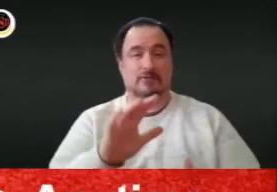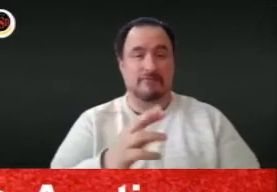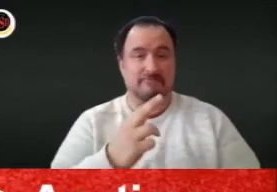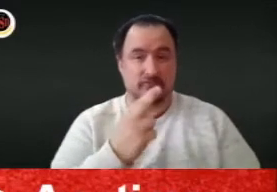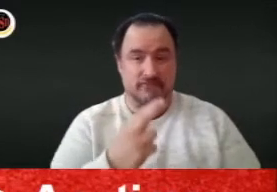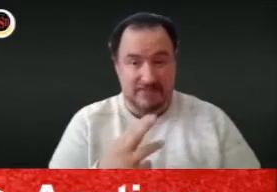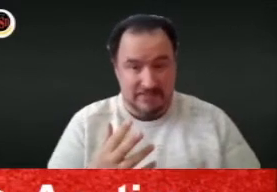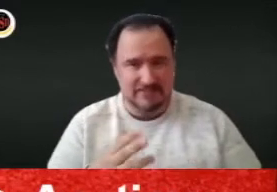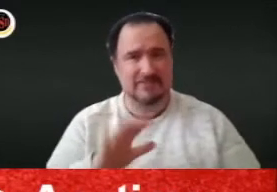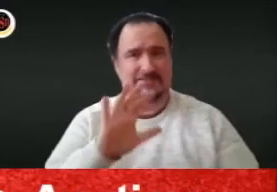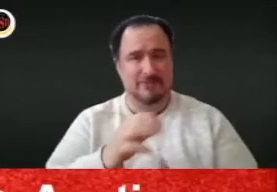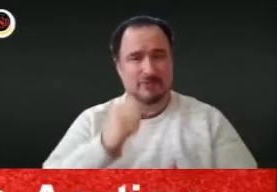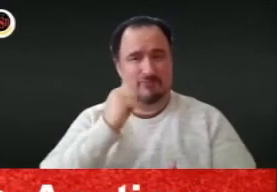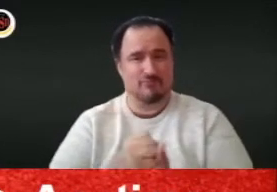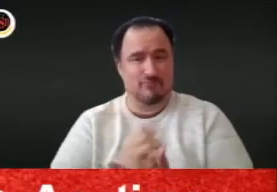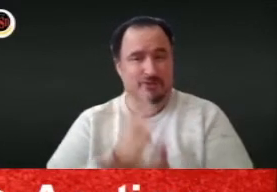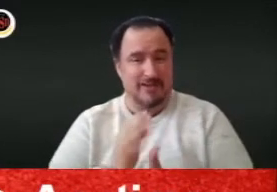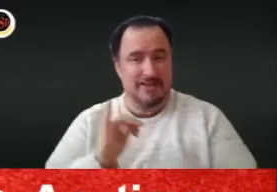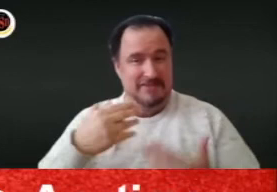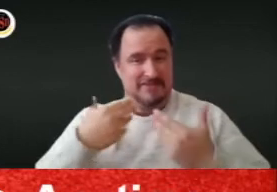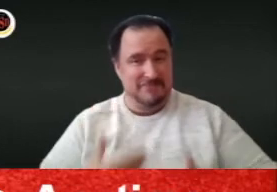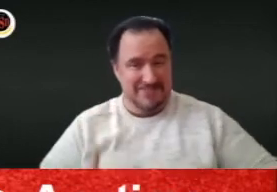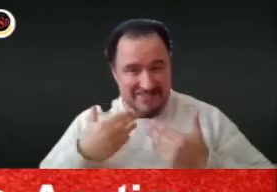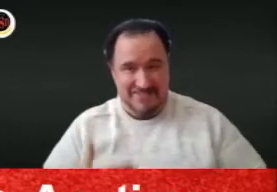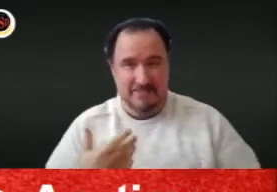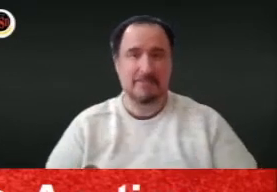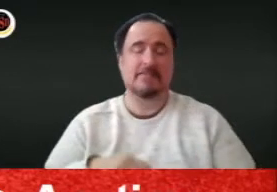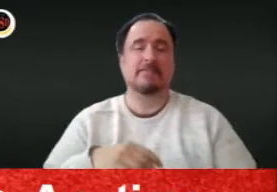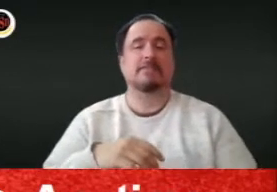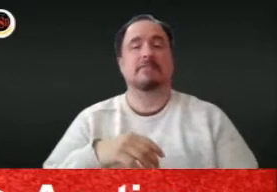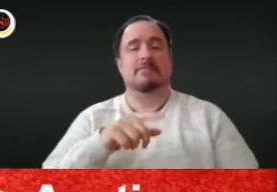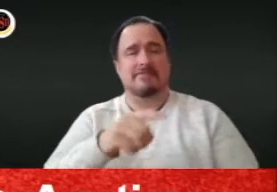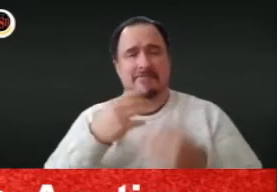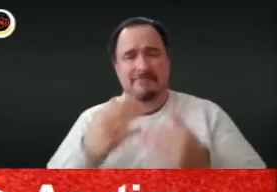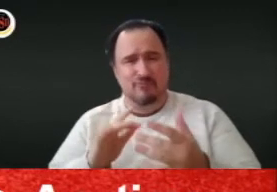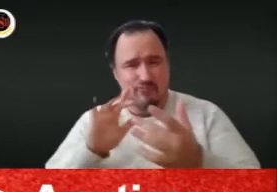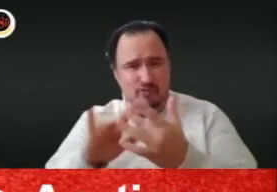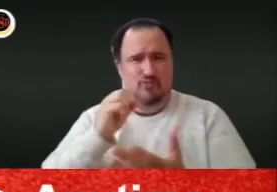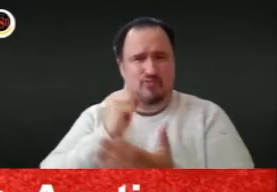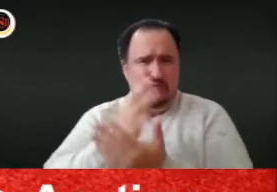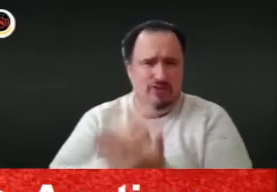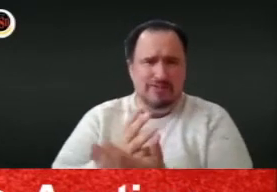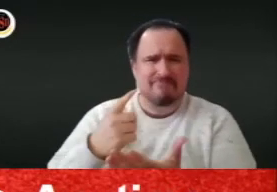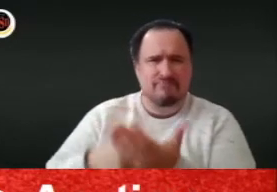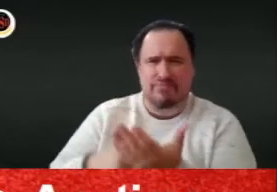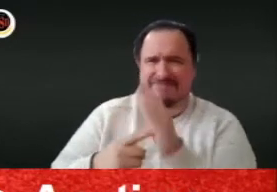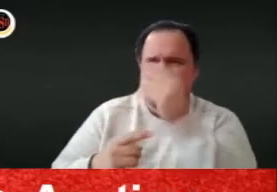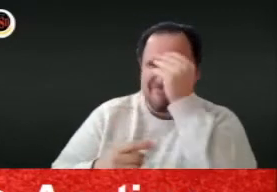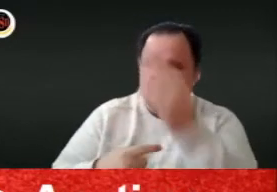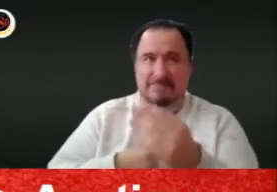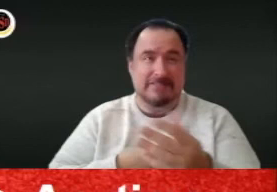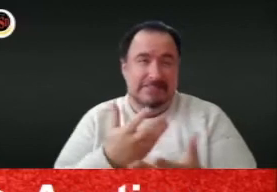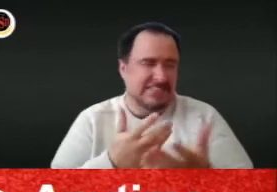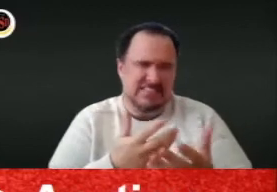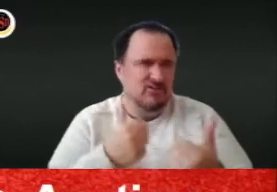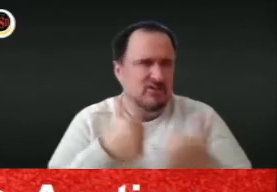Best friend number 3 is your school social worker, who is me. So anytime you're not sure, you